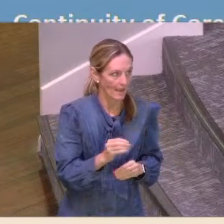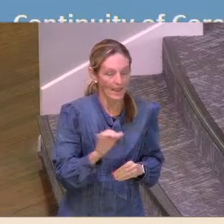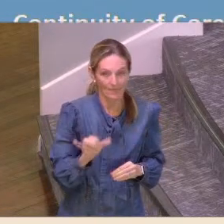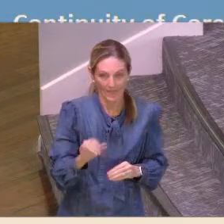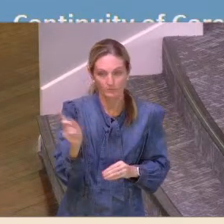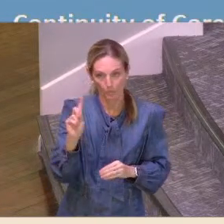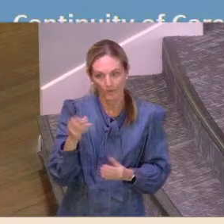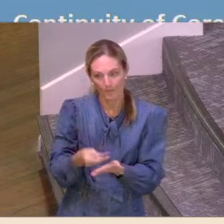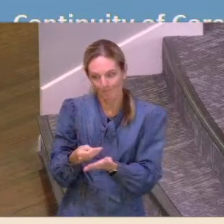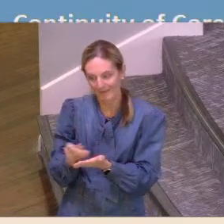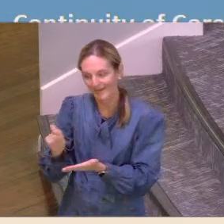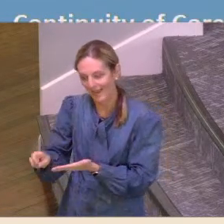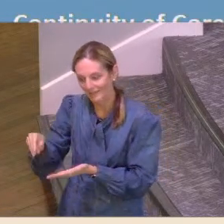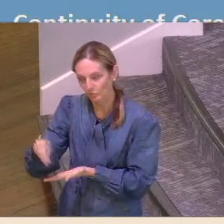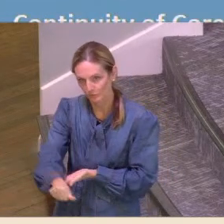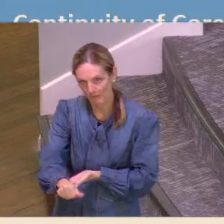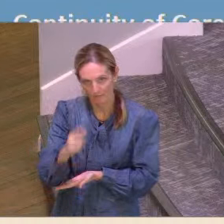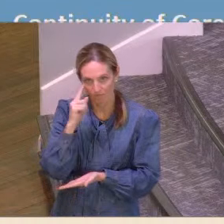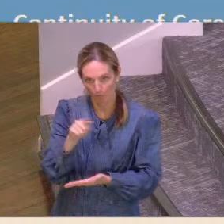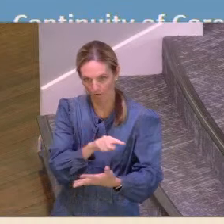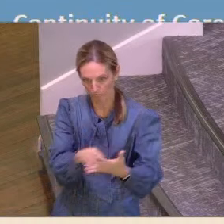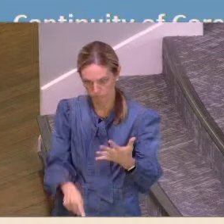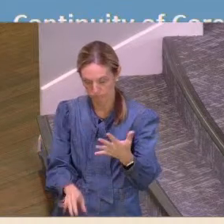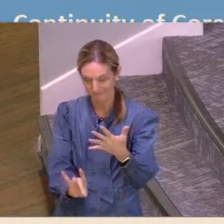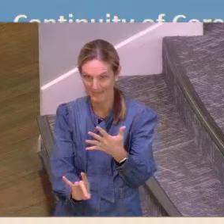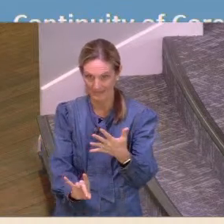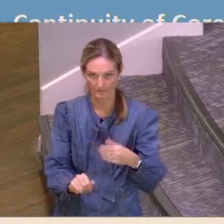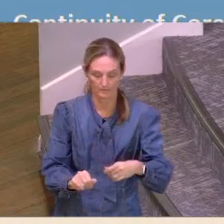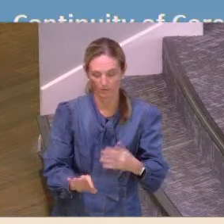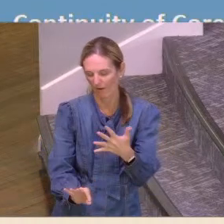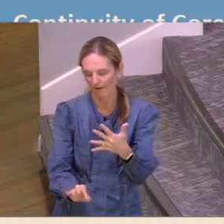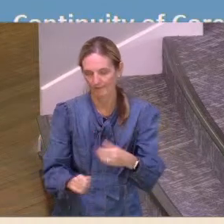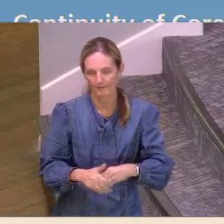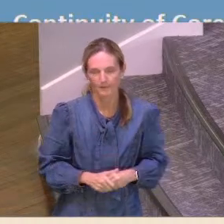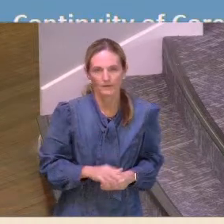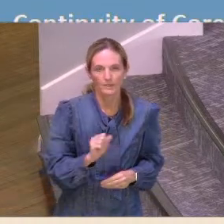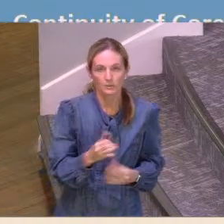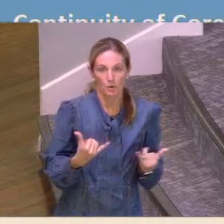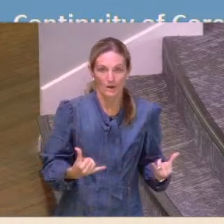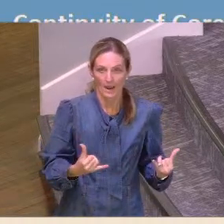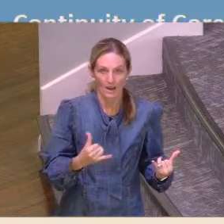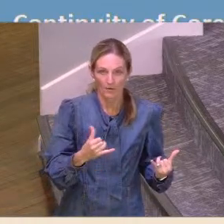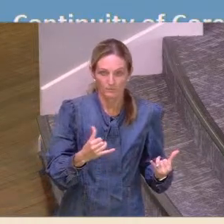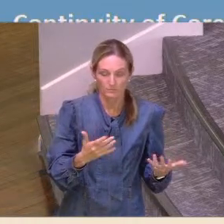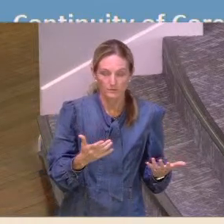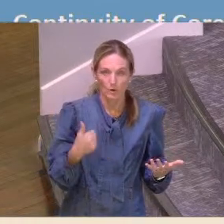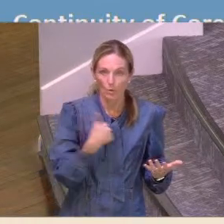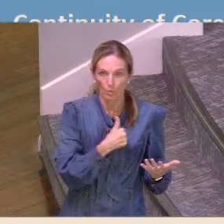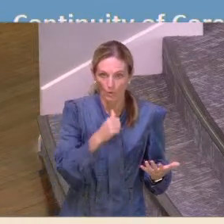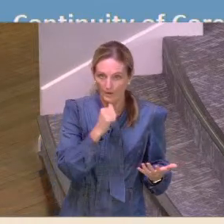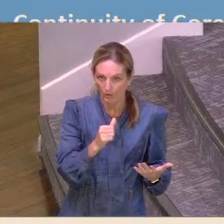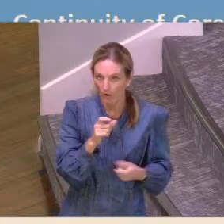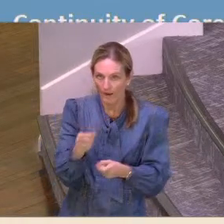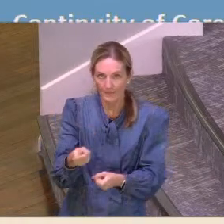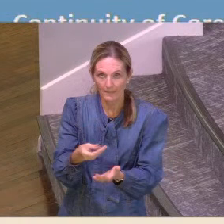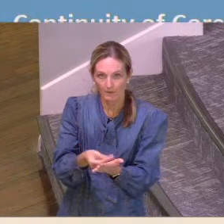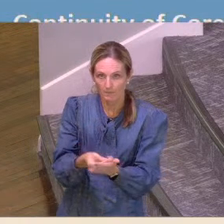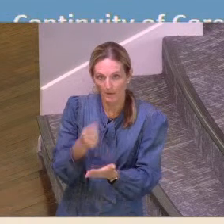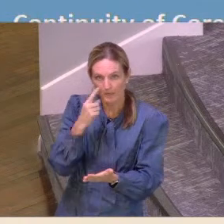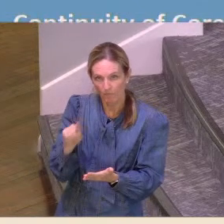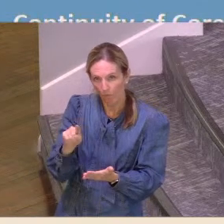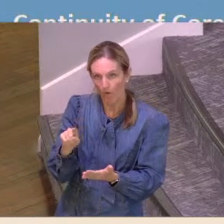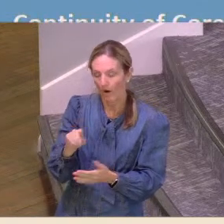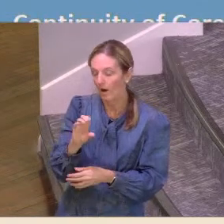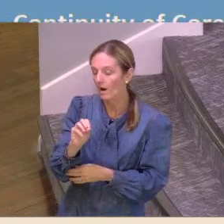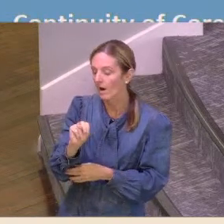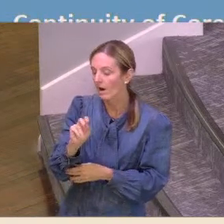spent. The one thing that we're not doing this year is we're not allocating any money towards continuity of core staff and services,